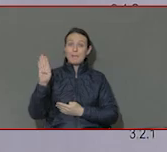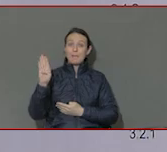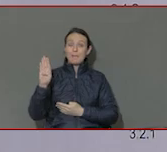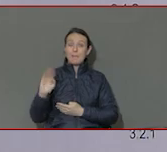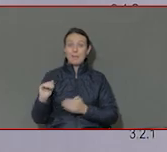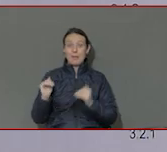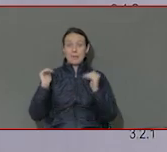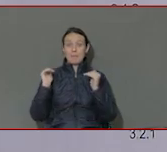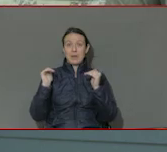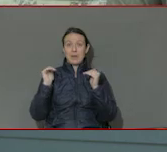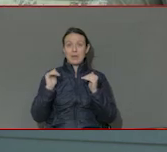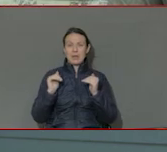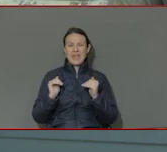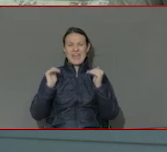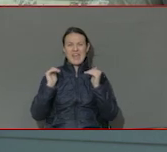What is the upper limb?